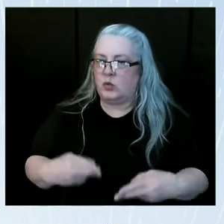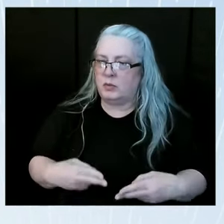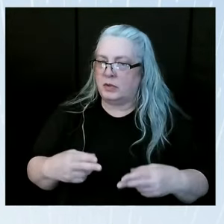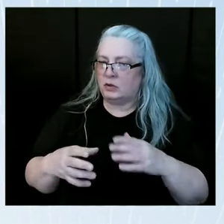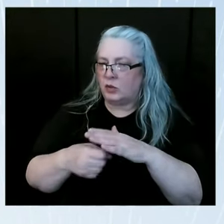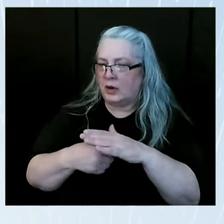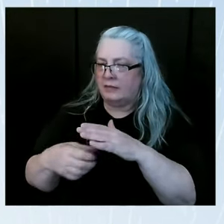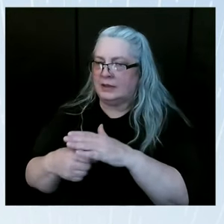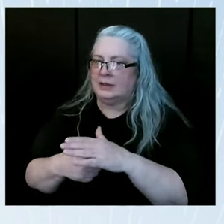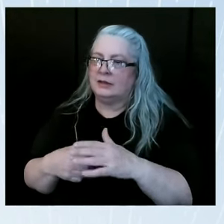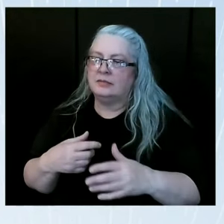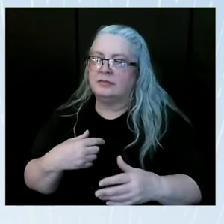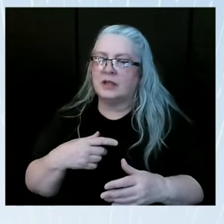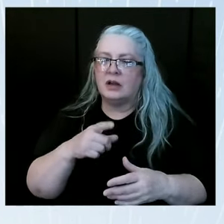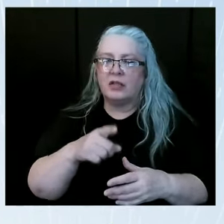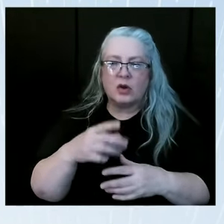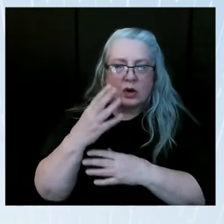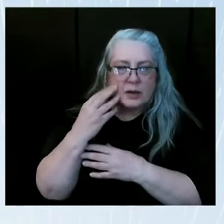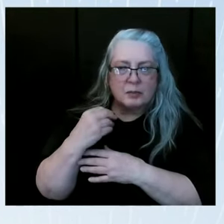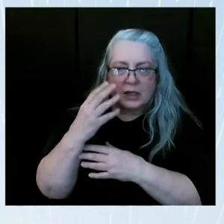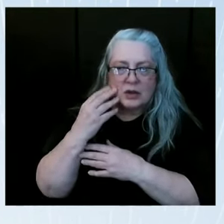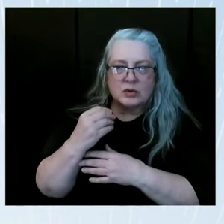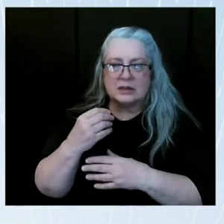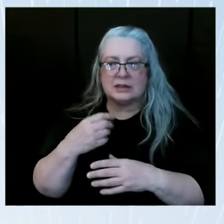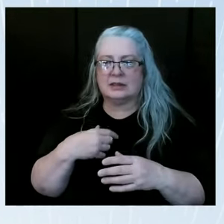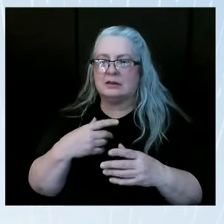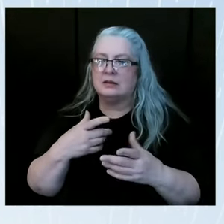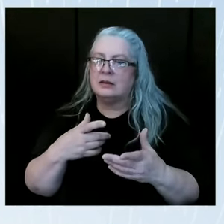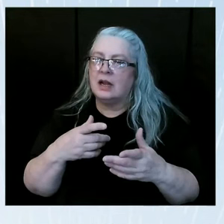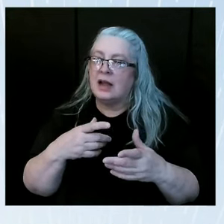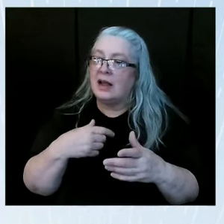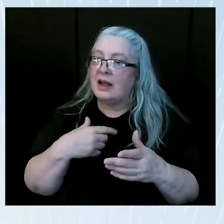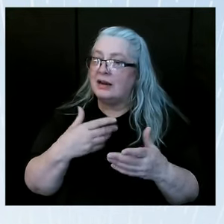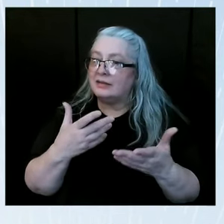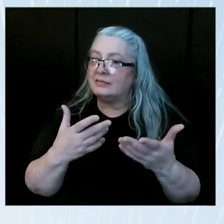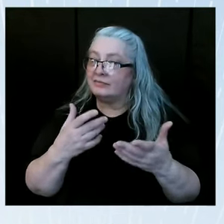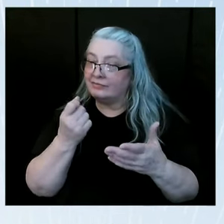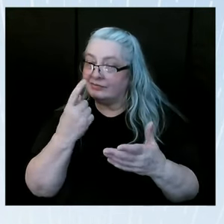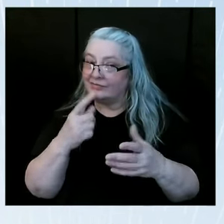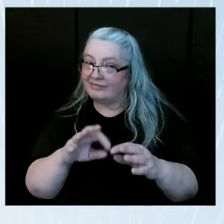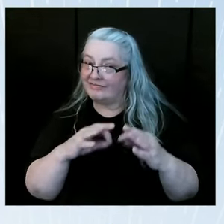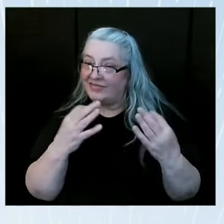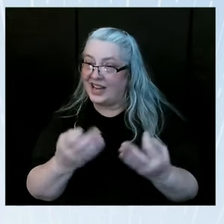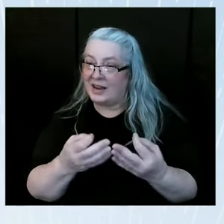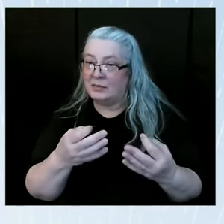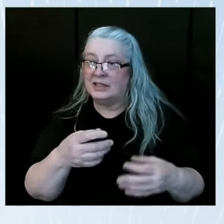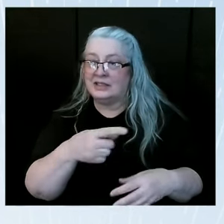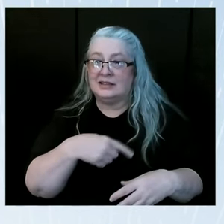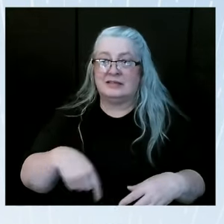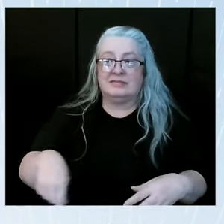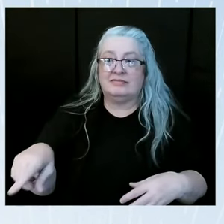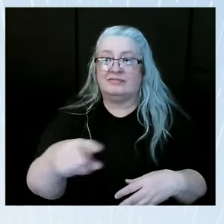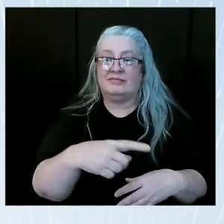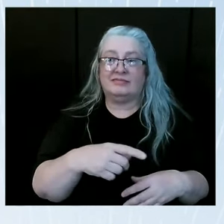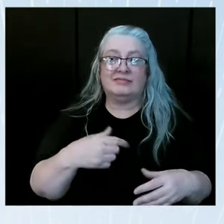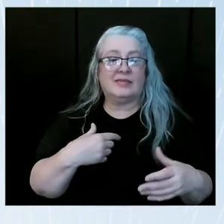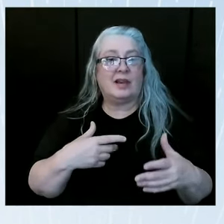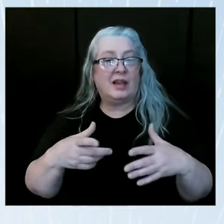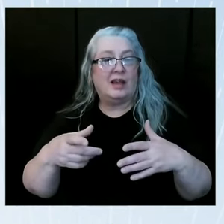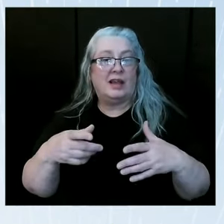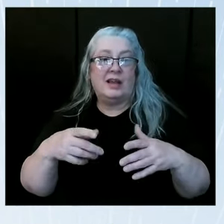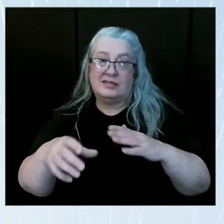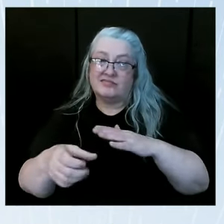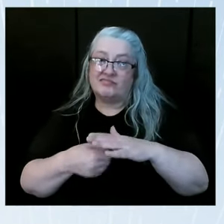by a family member, and to be able to hear their moving presentations and allow a moment where it can